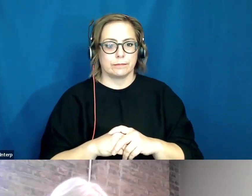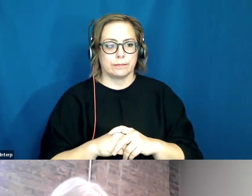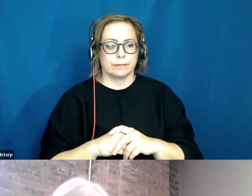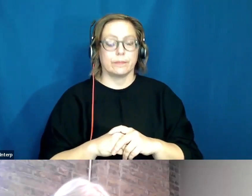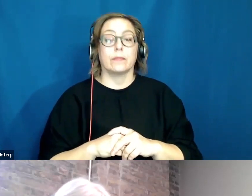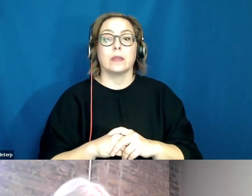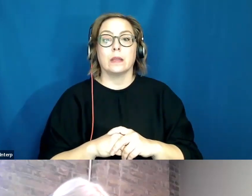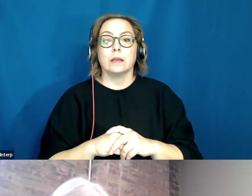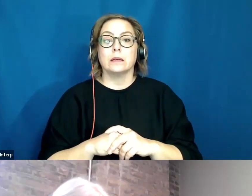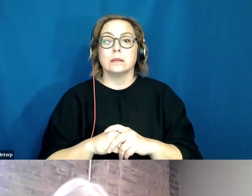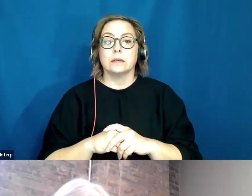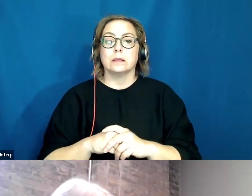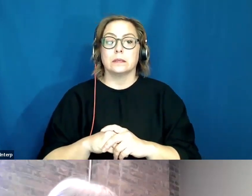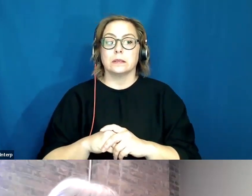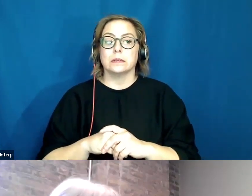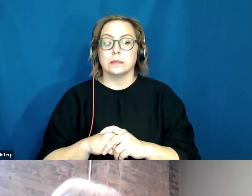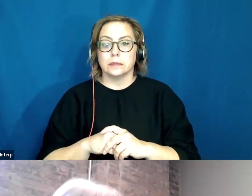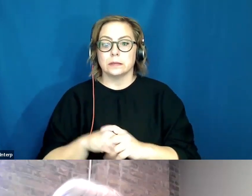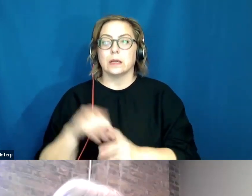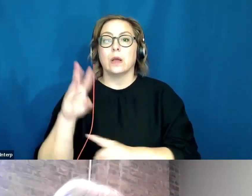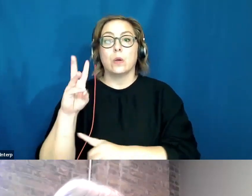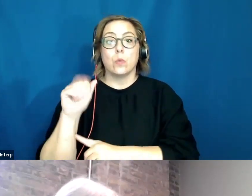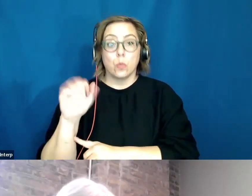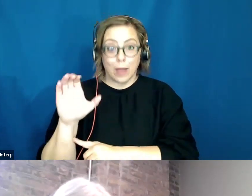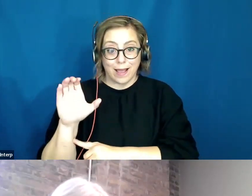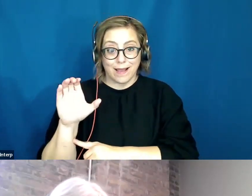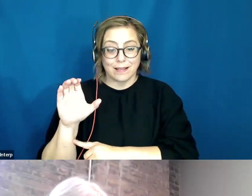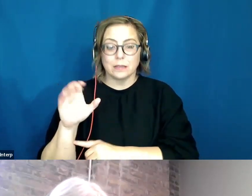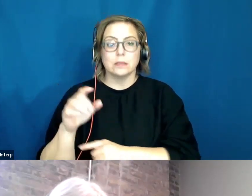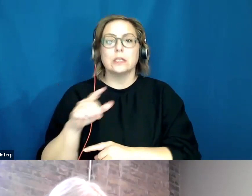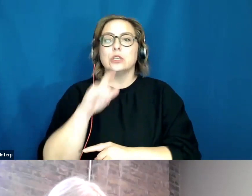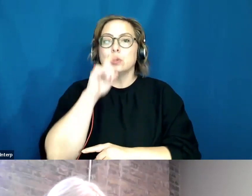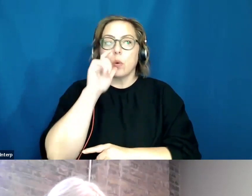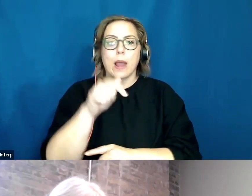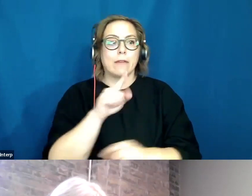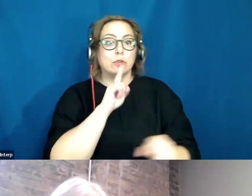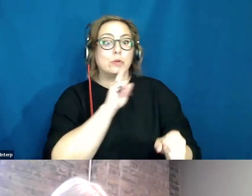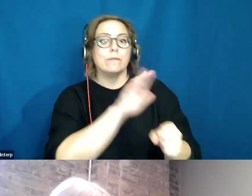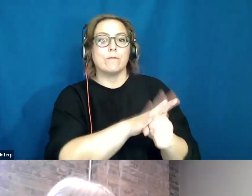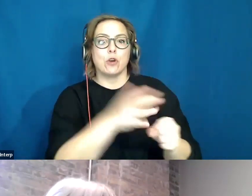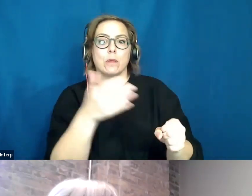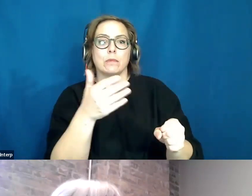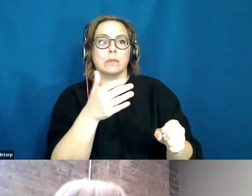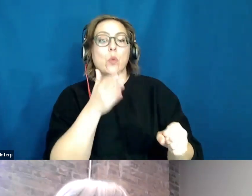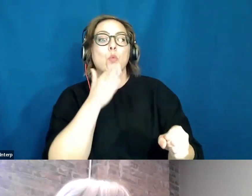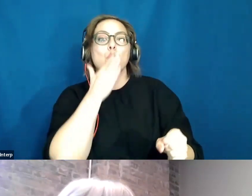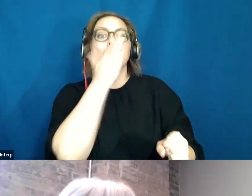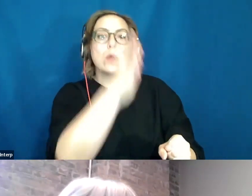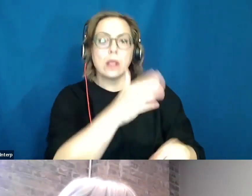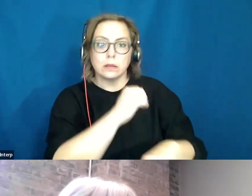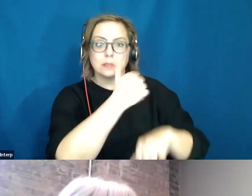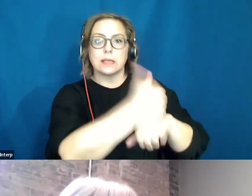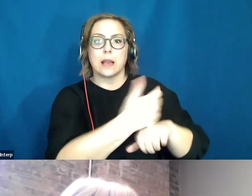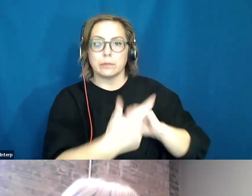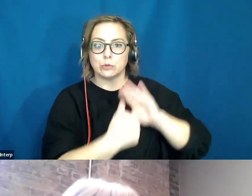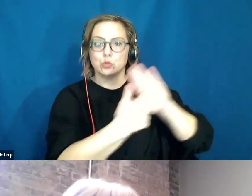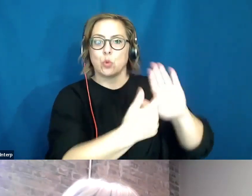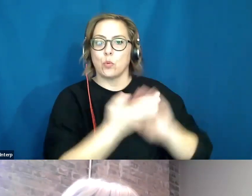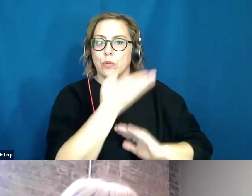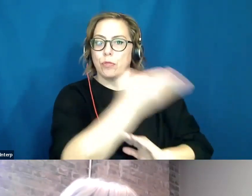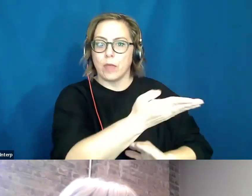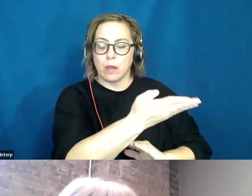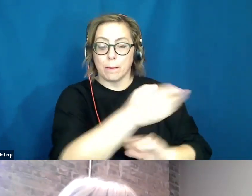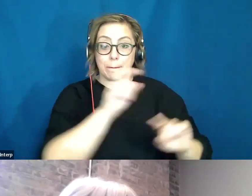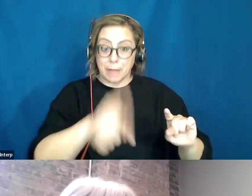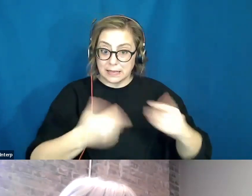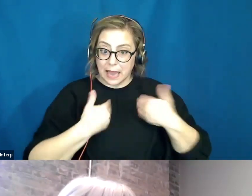is the same as Martine said. You don't have to have a show. People can make applications for